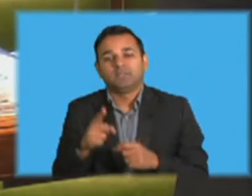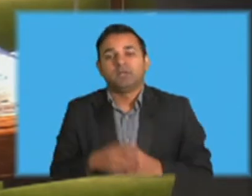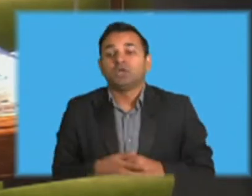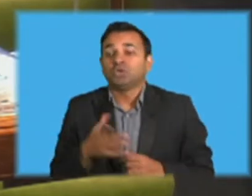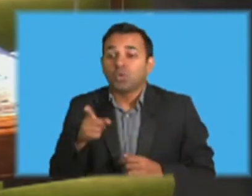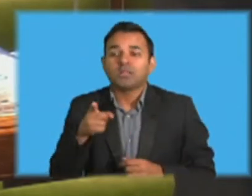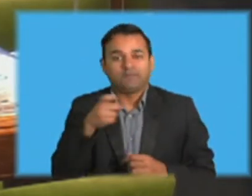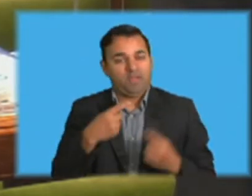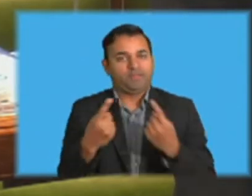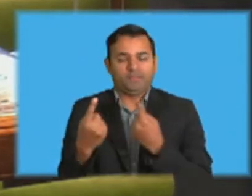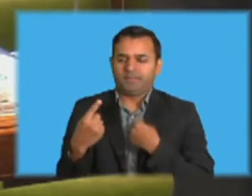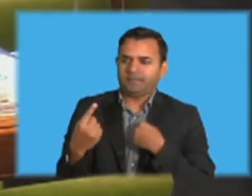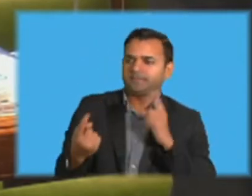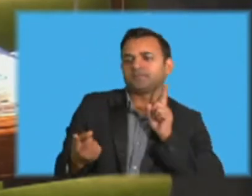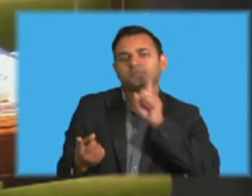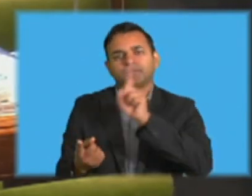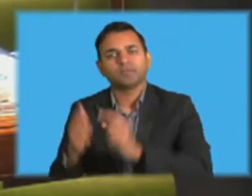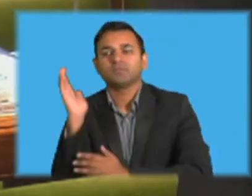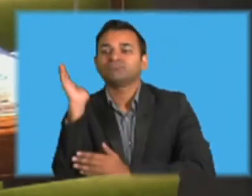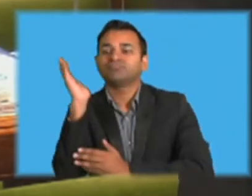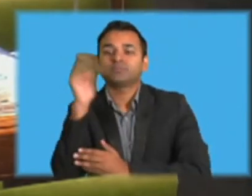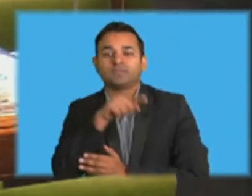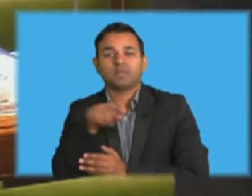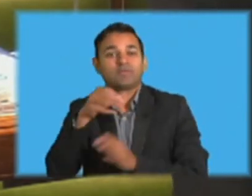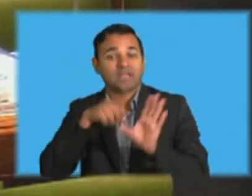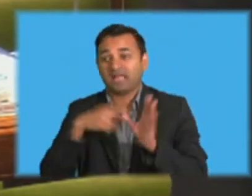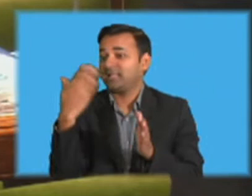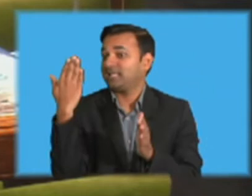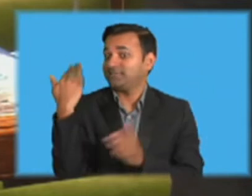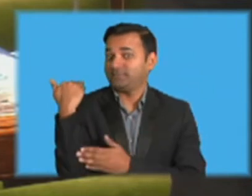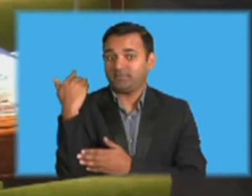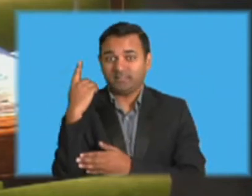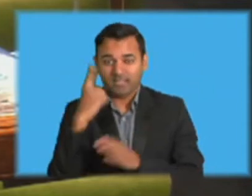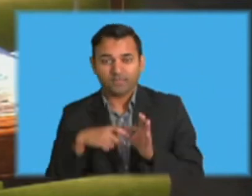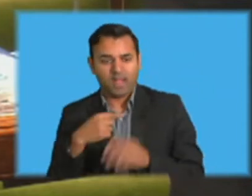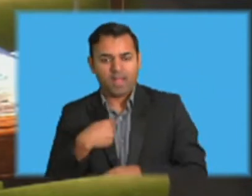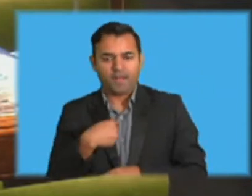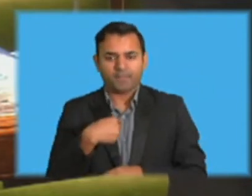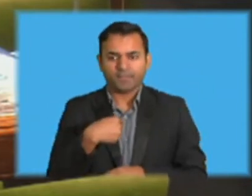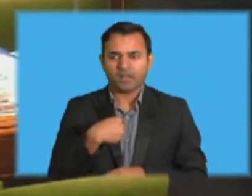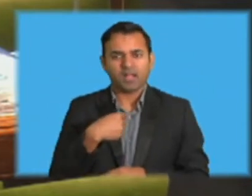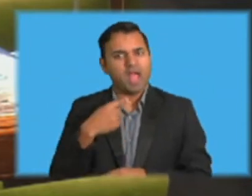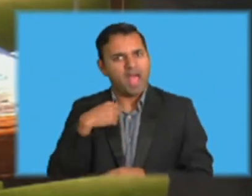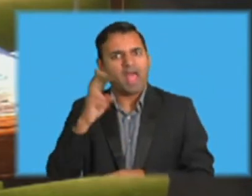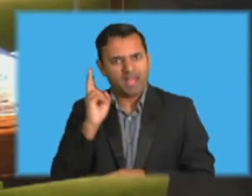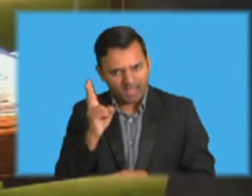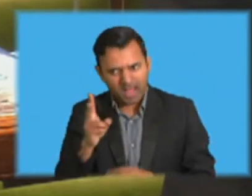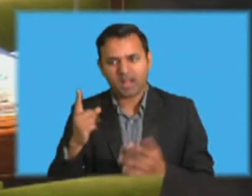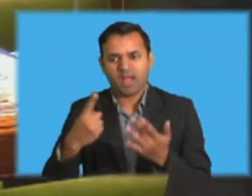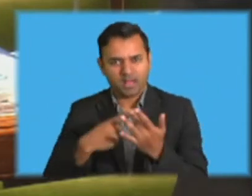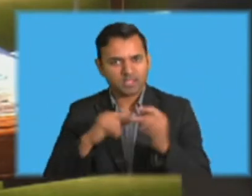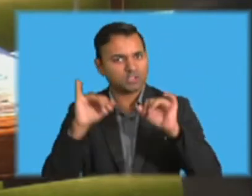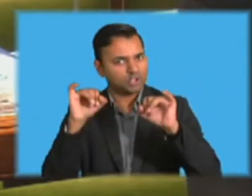Association annual general meeting last Saturday. And again, there were certain issues that were raised. It would appear